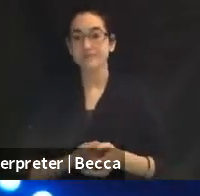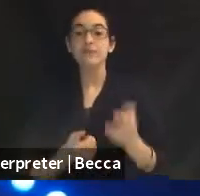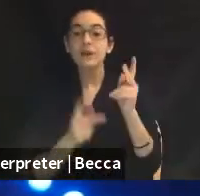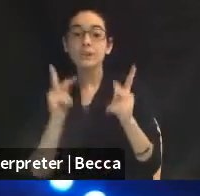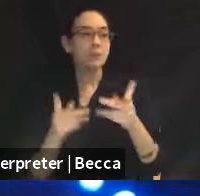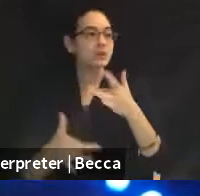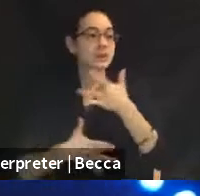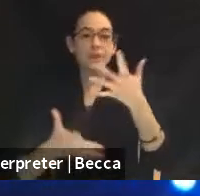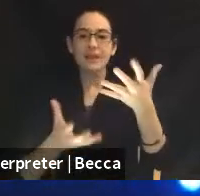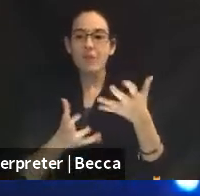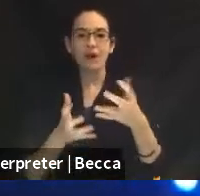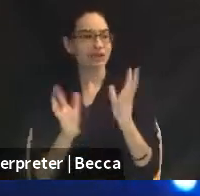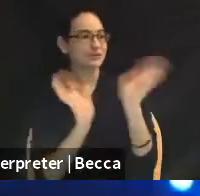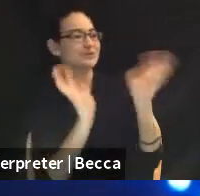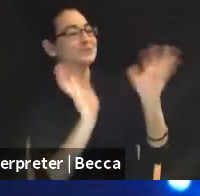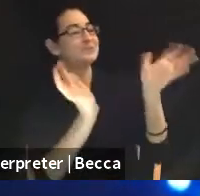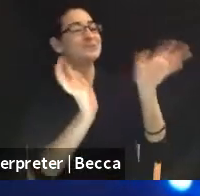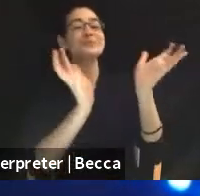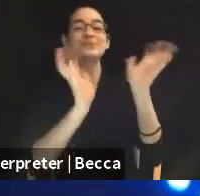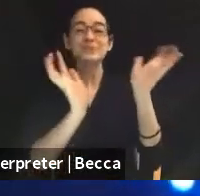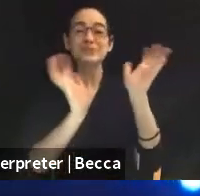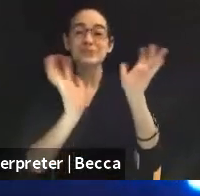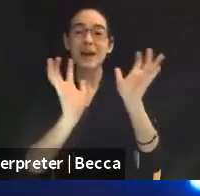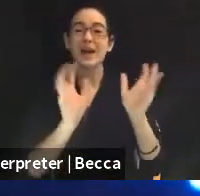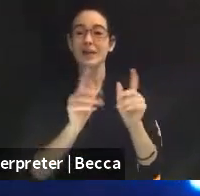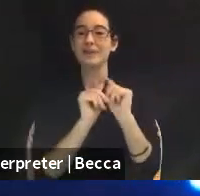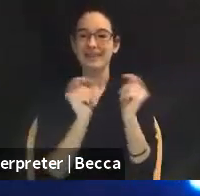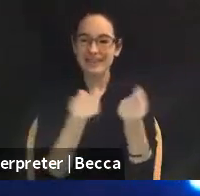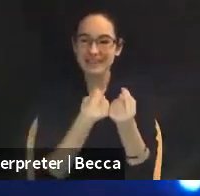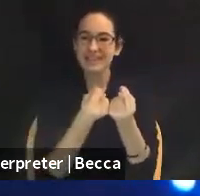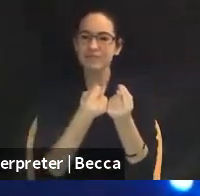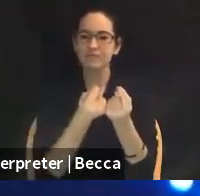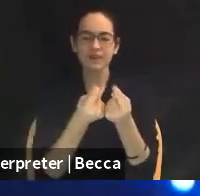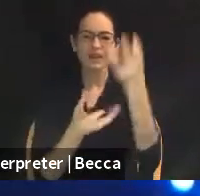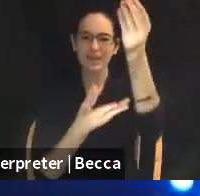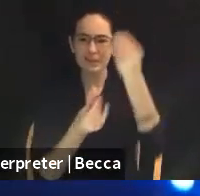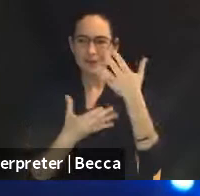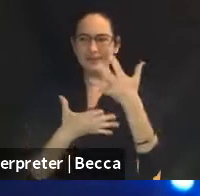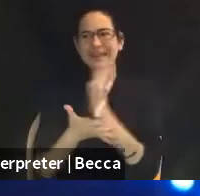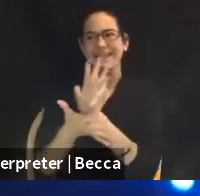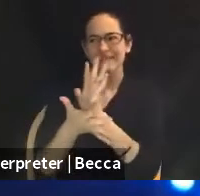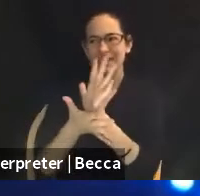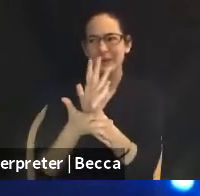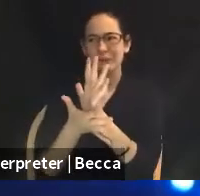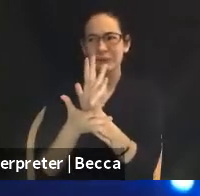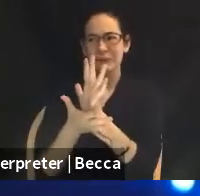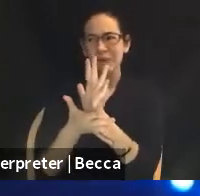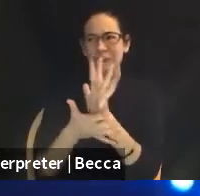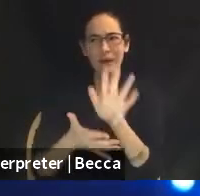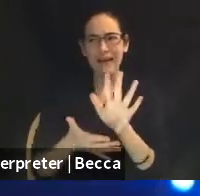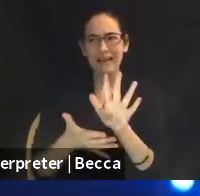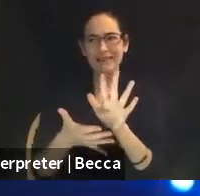whatever. People want to talk, and they overtalk, and yet the team, they wrote me a message to say, hey, here's the video. Nobody wanted to talk to